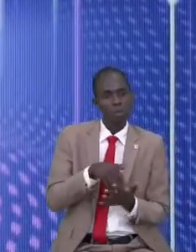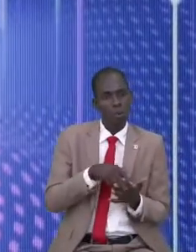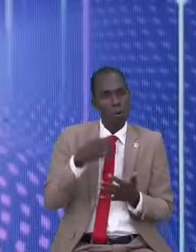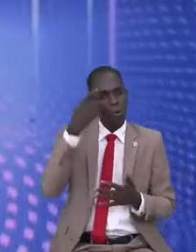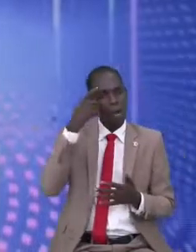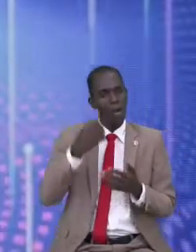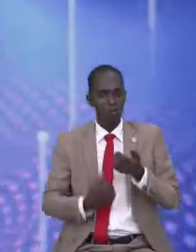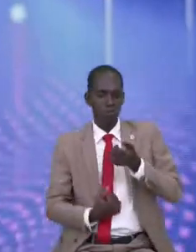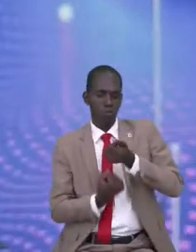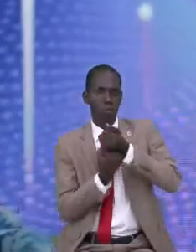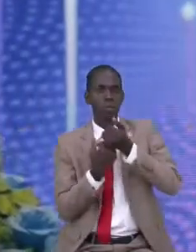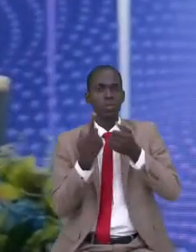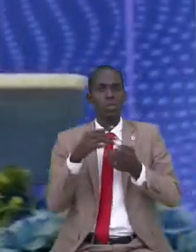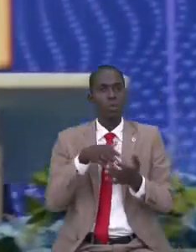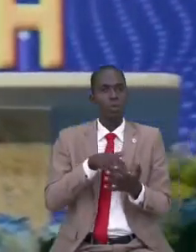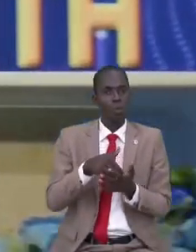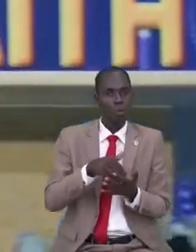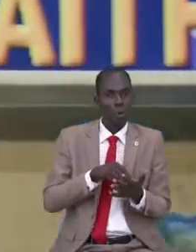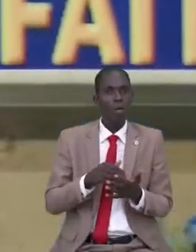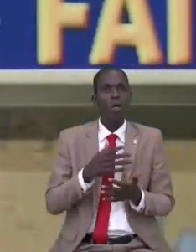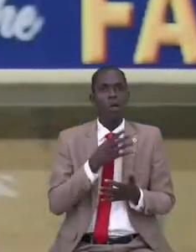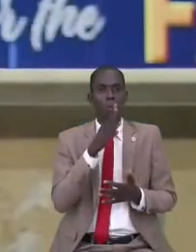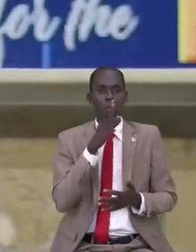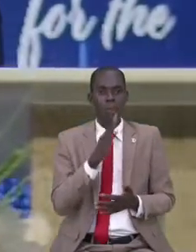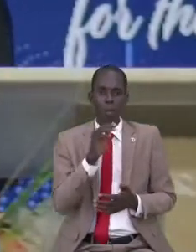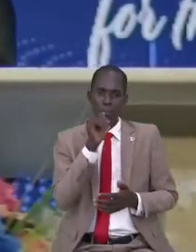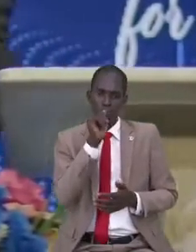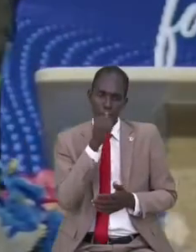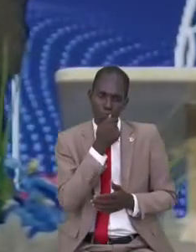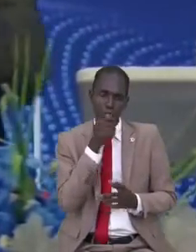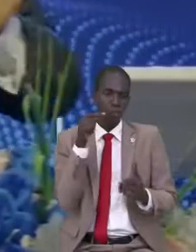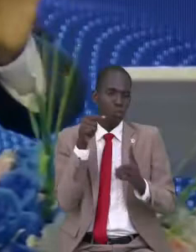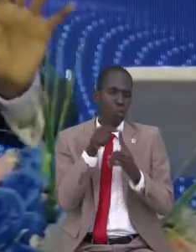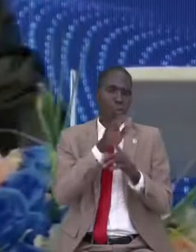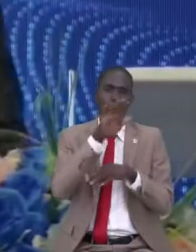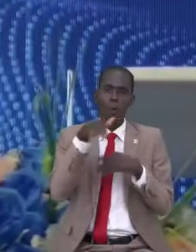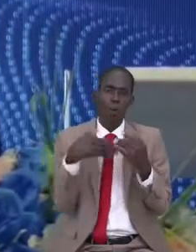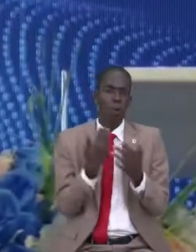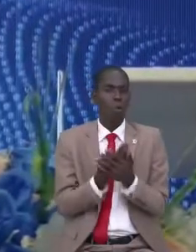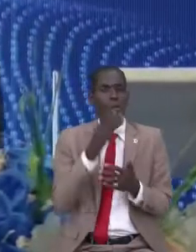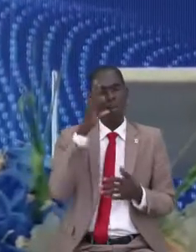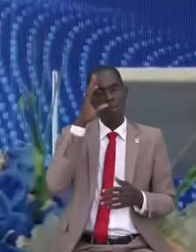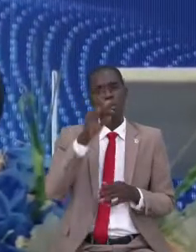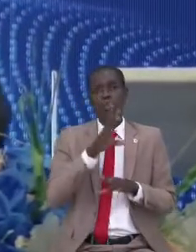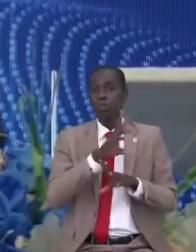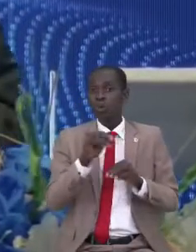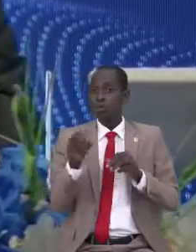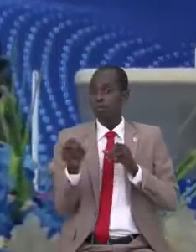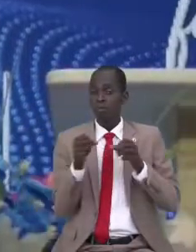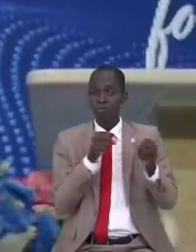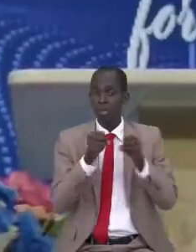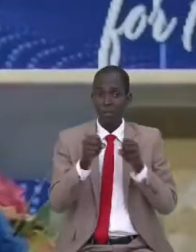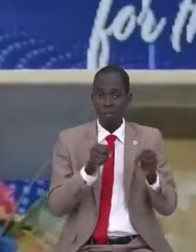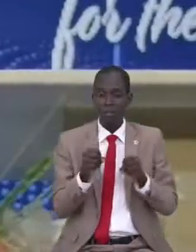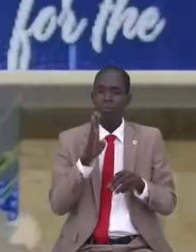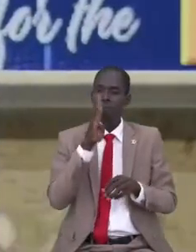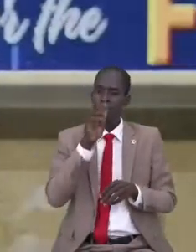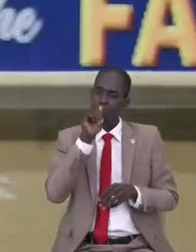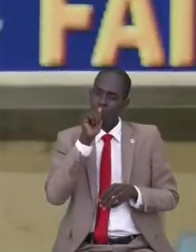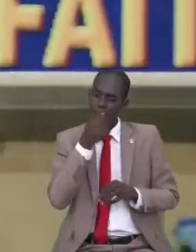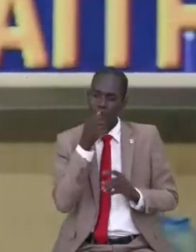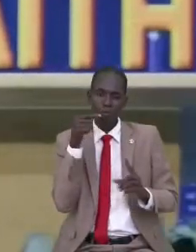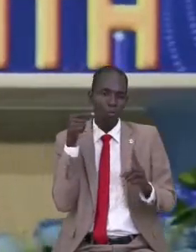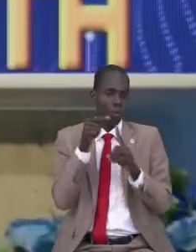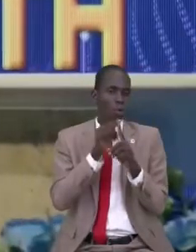Be patient towards all men. No fighting. Be patient towards all